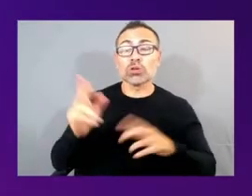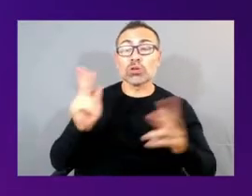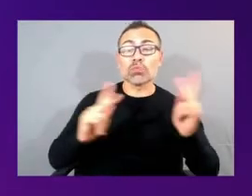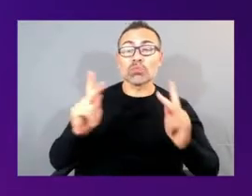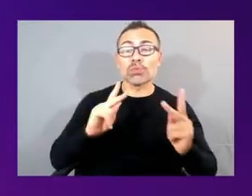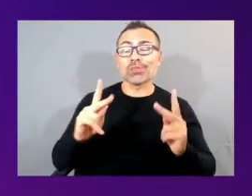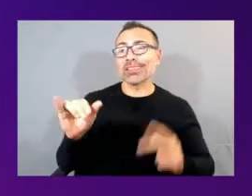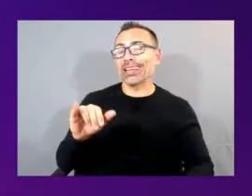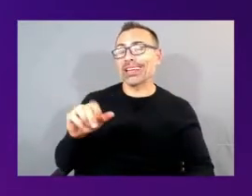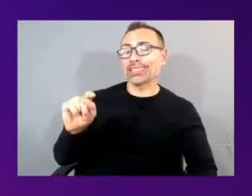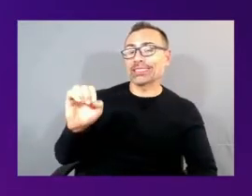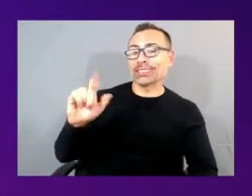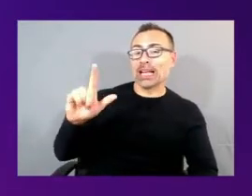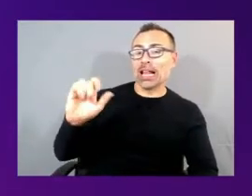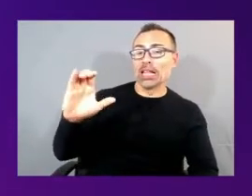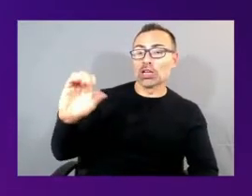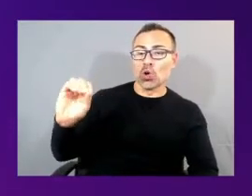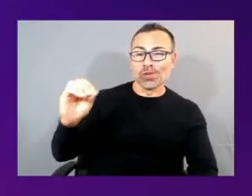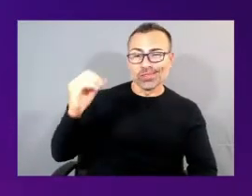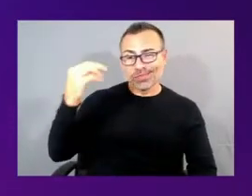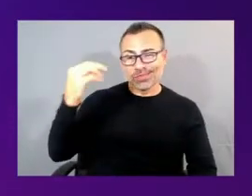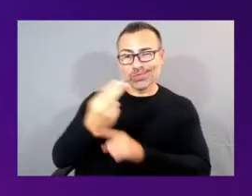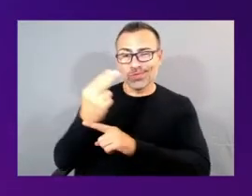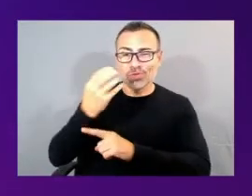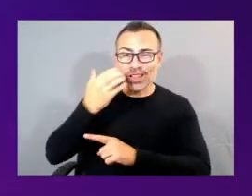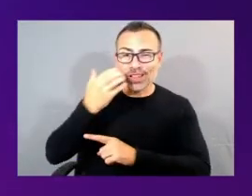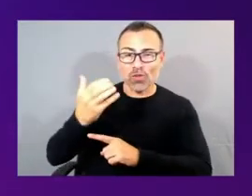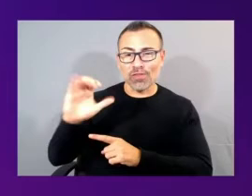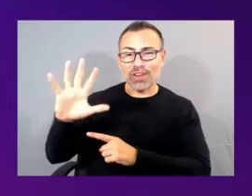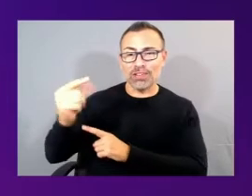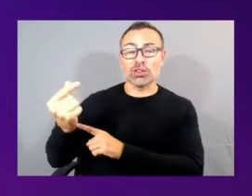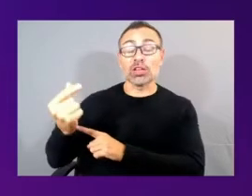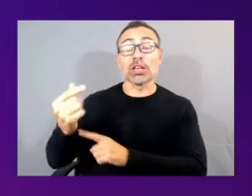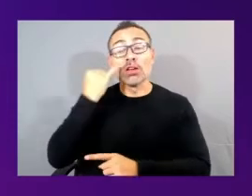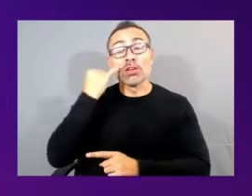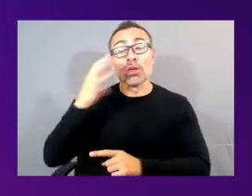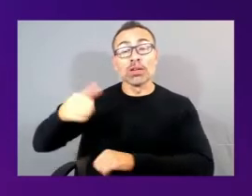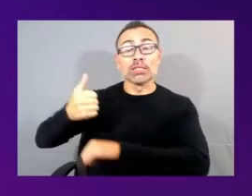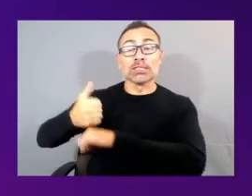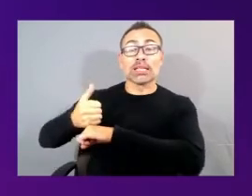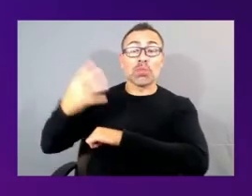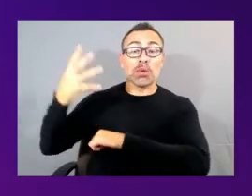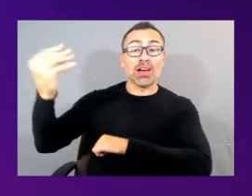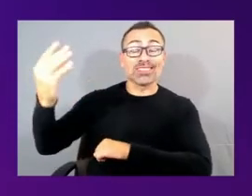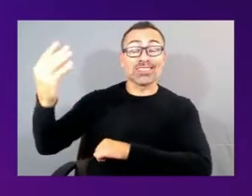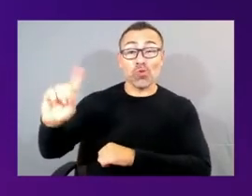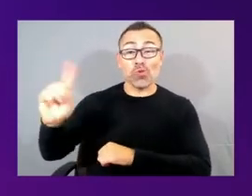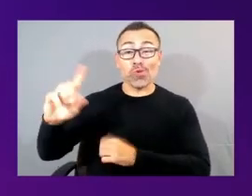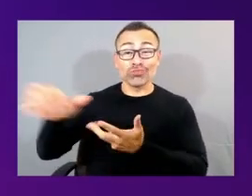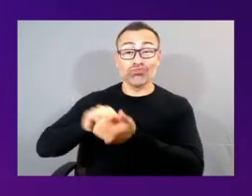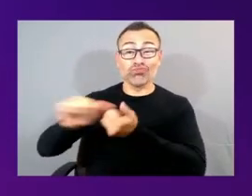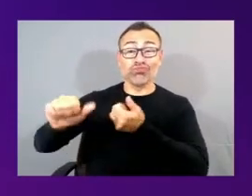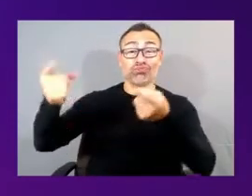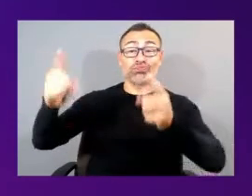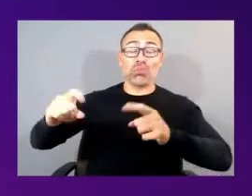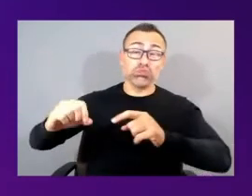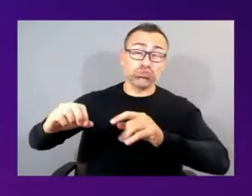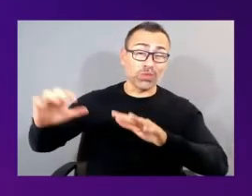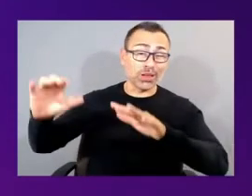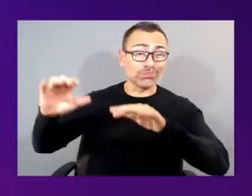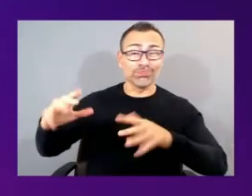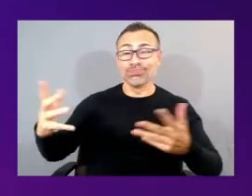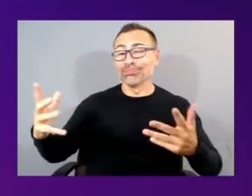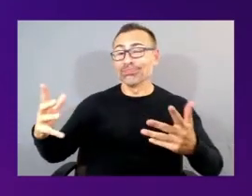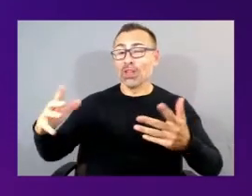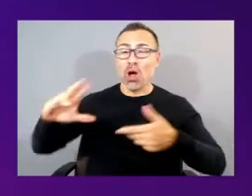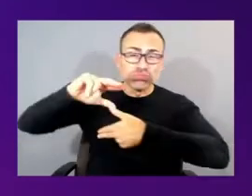customers, if they want to deploy it outside next to a disaster recovery zone, you could use a Snowball Edge. We